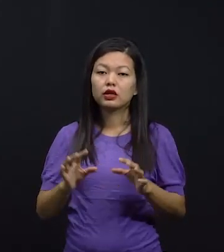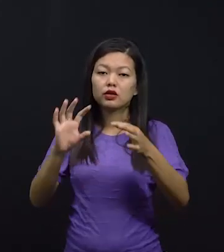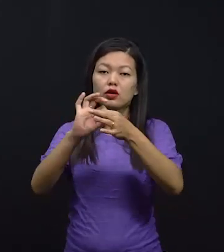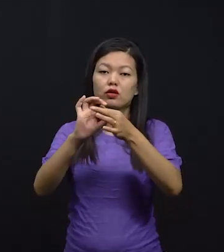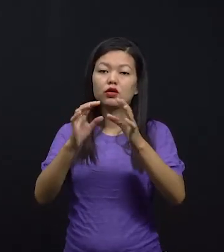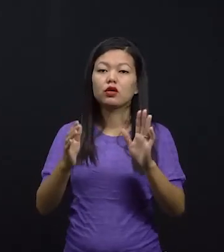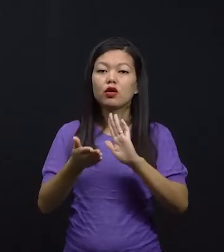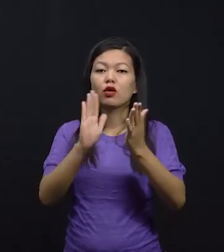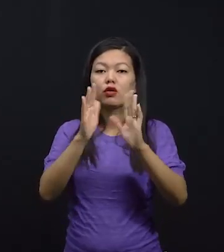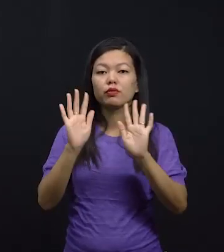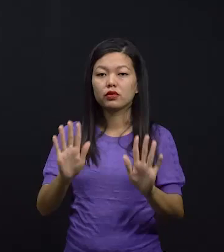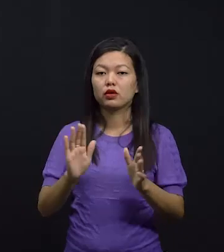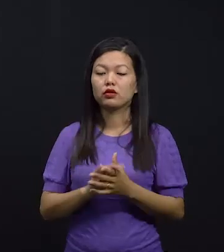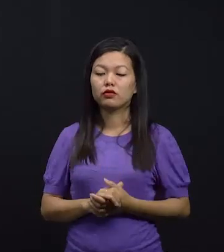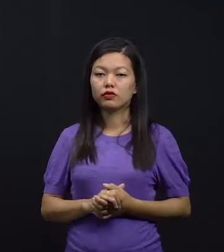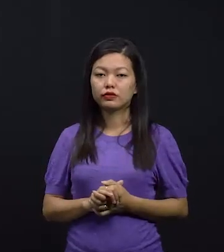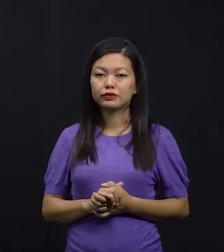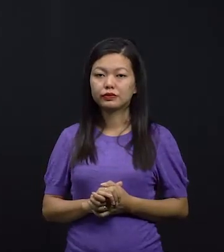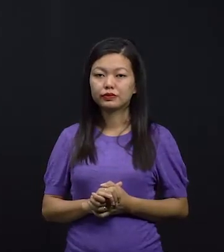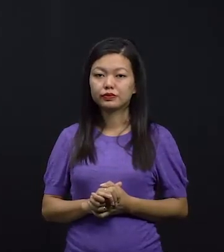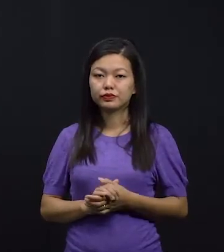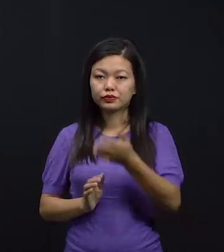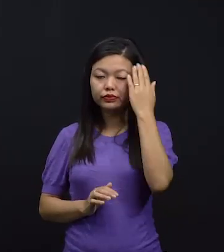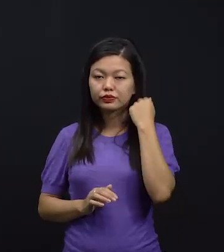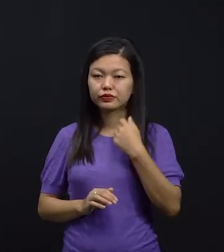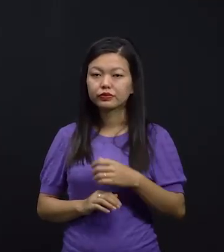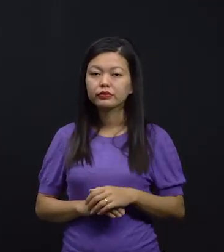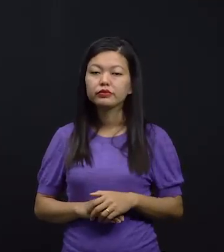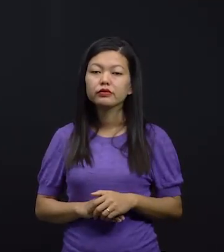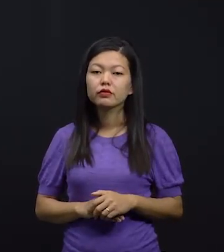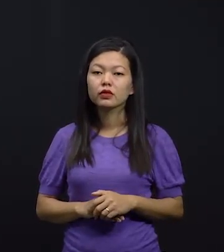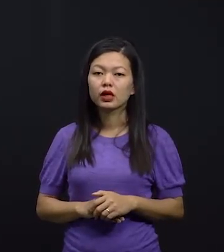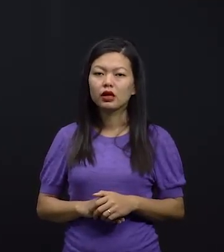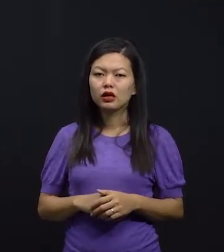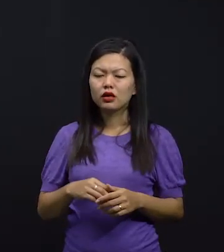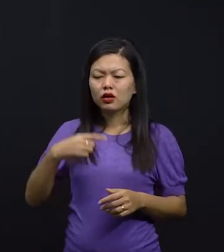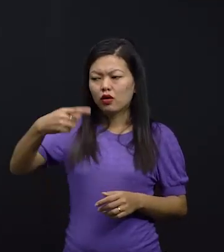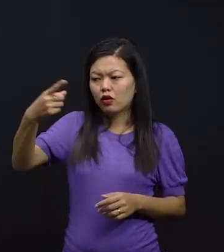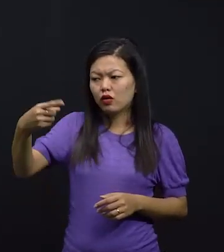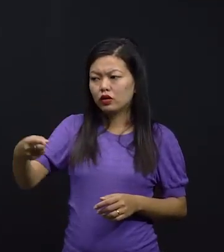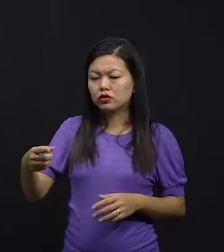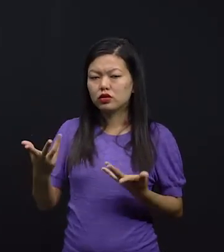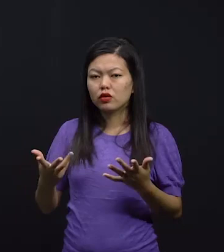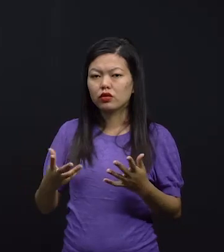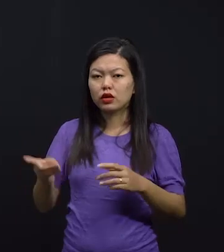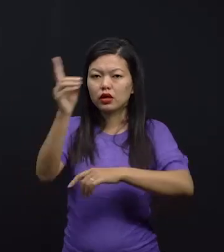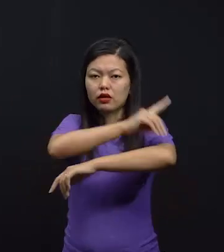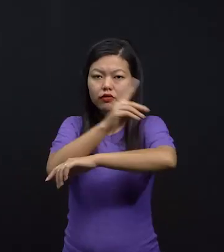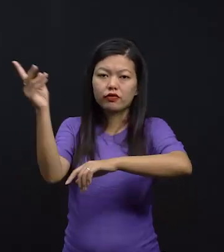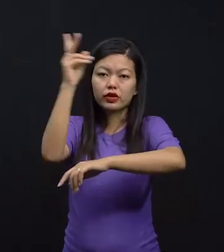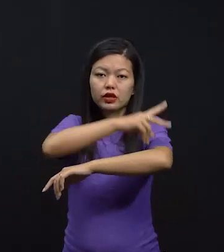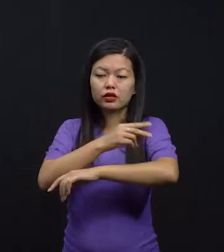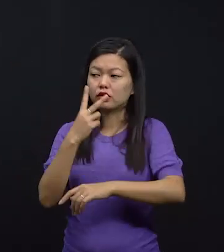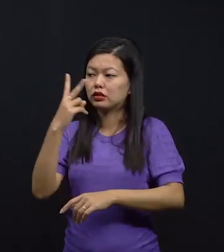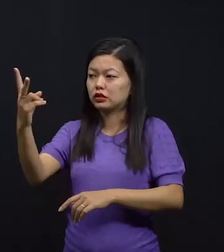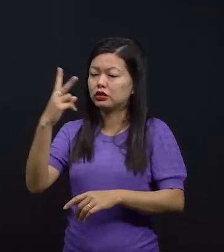And we don't see all these things in a normal way, right? In a usual day, you see a bird flying, and that just become